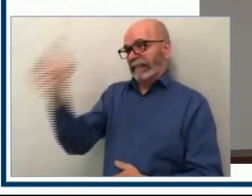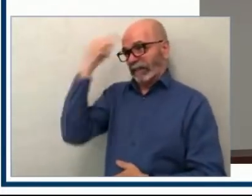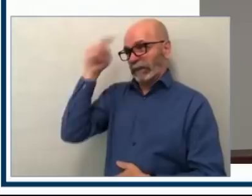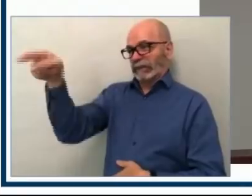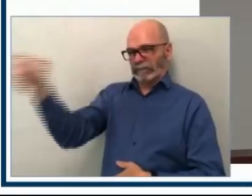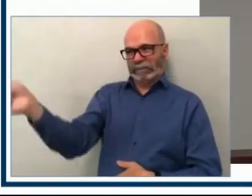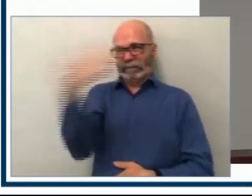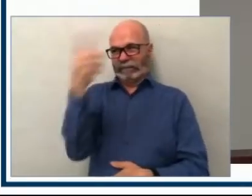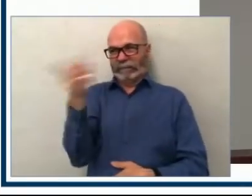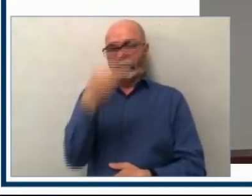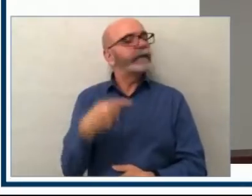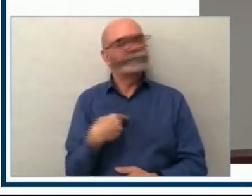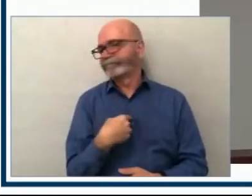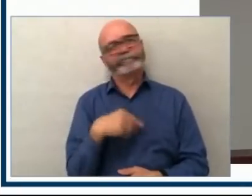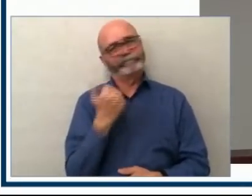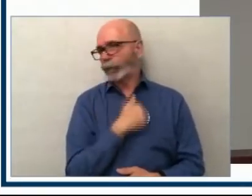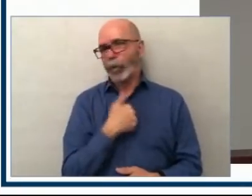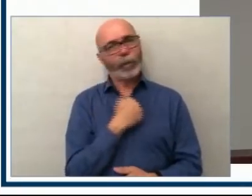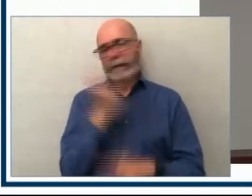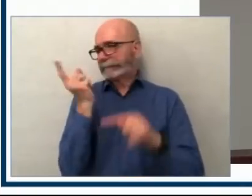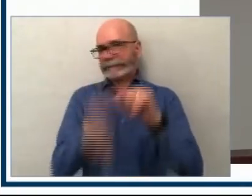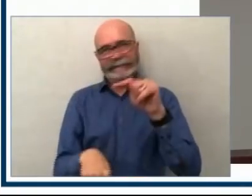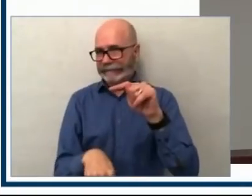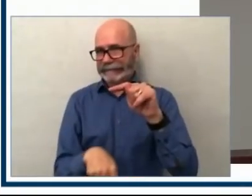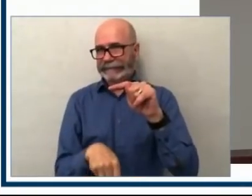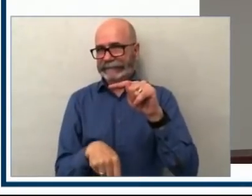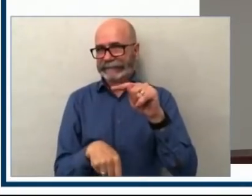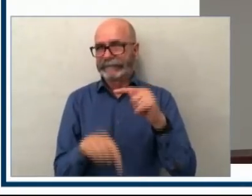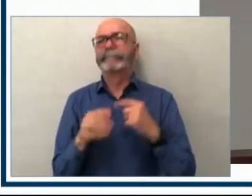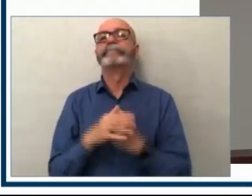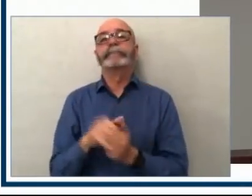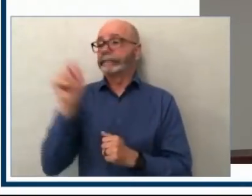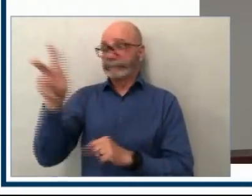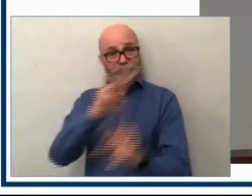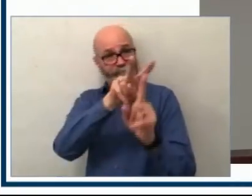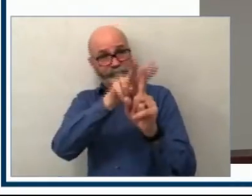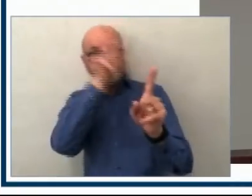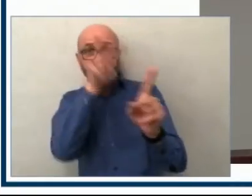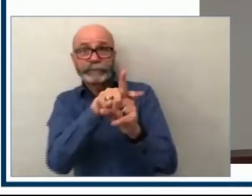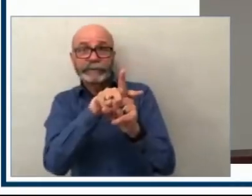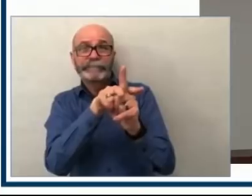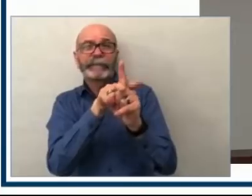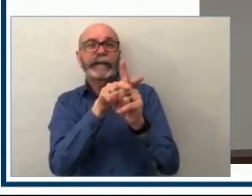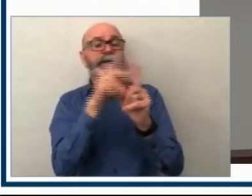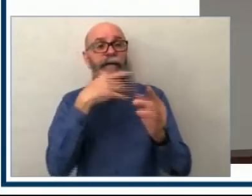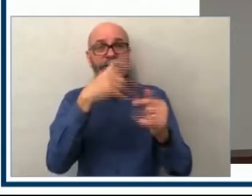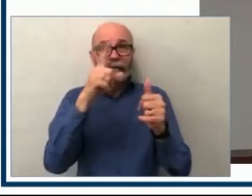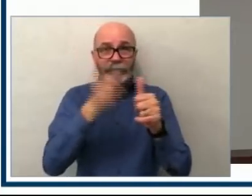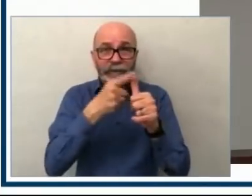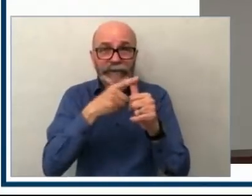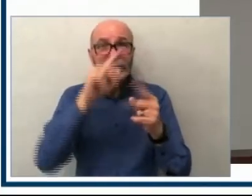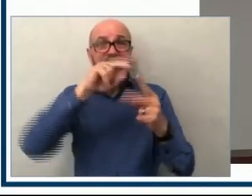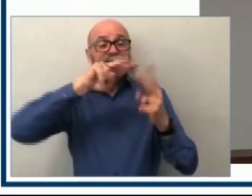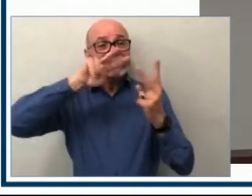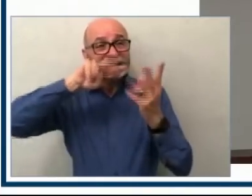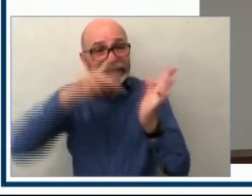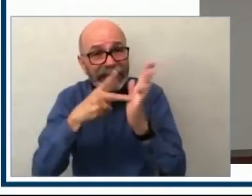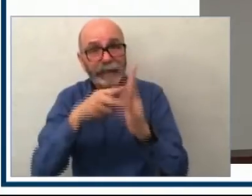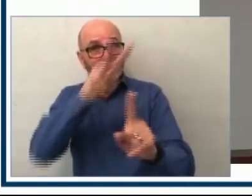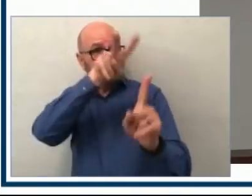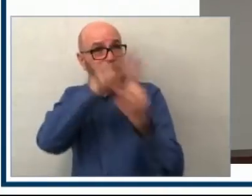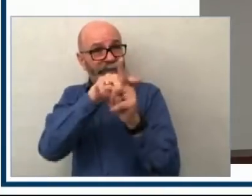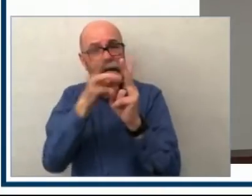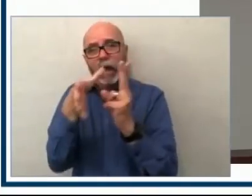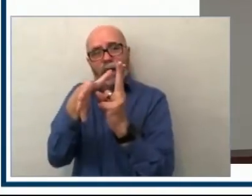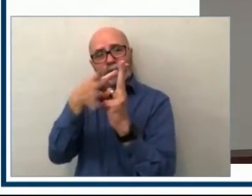You will need to book your first and second appointment at the same time, and your second appointment will be 21 days after your first dose of